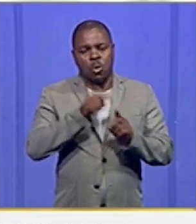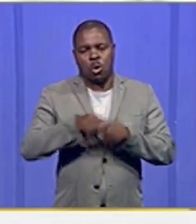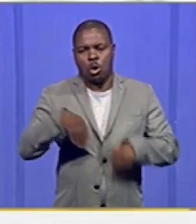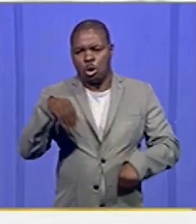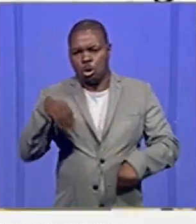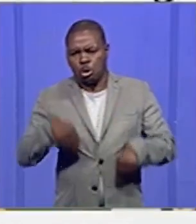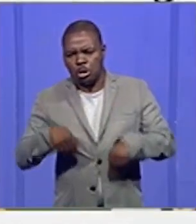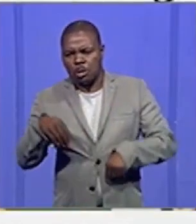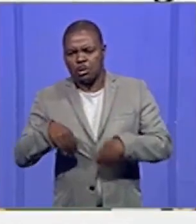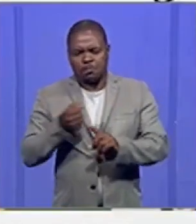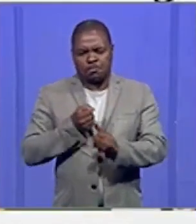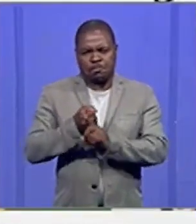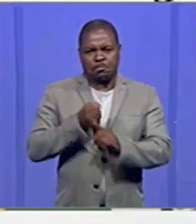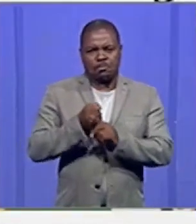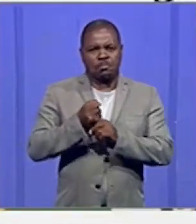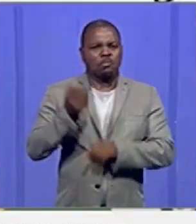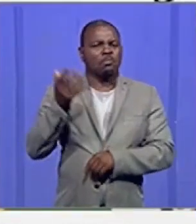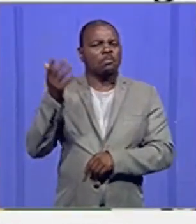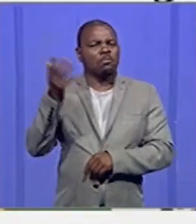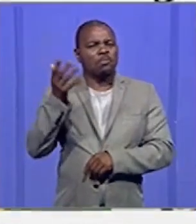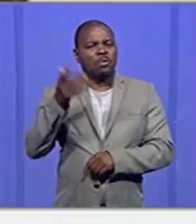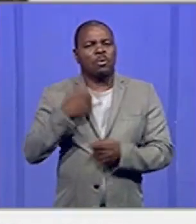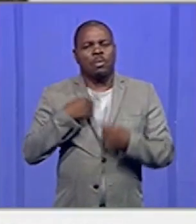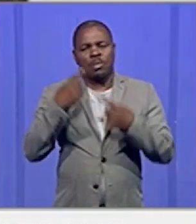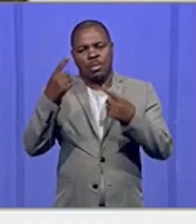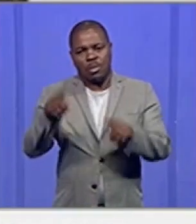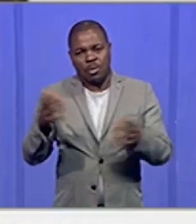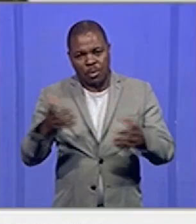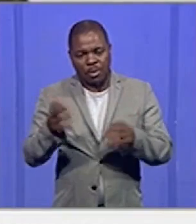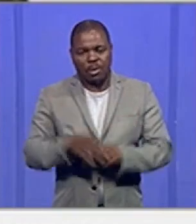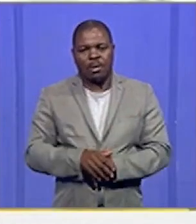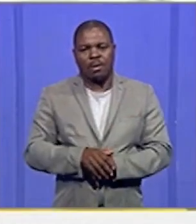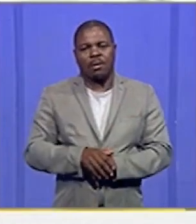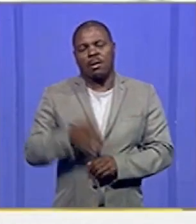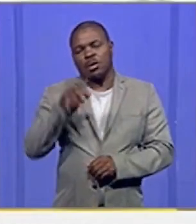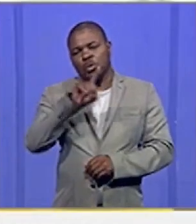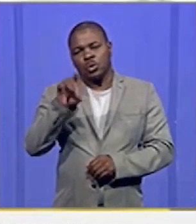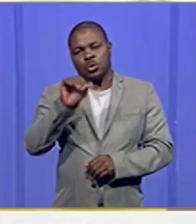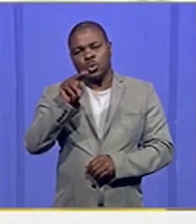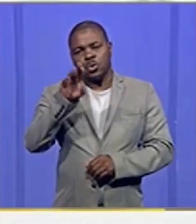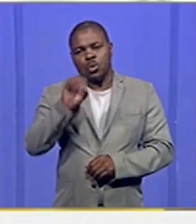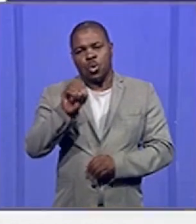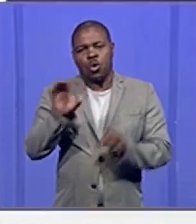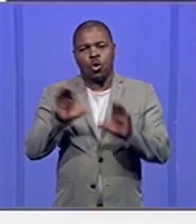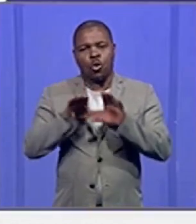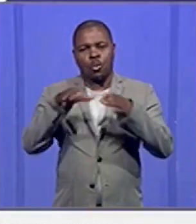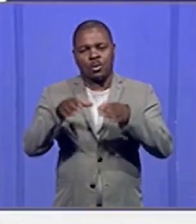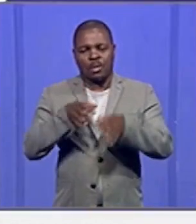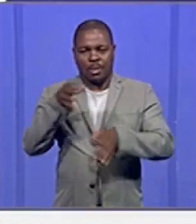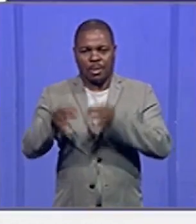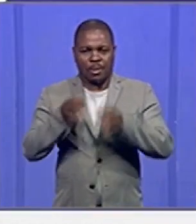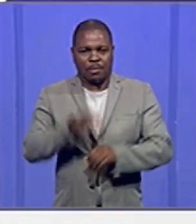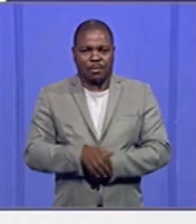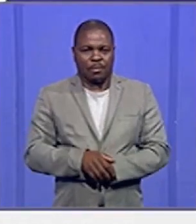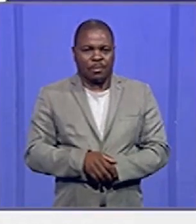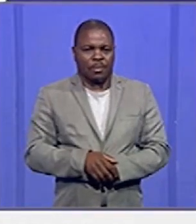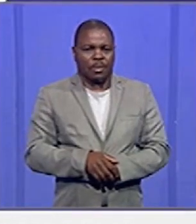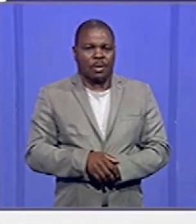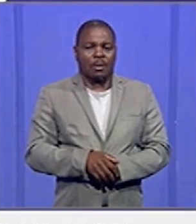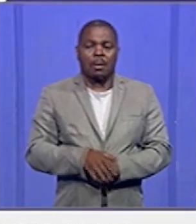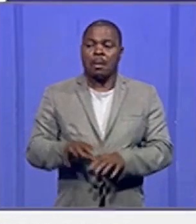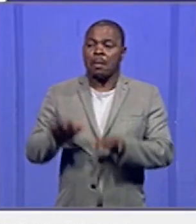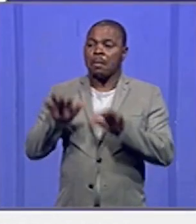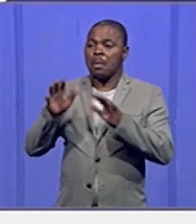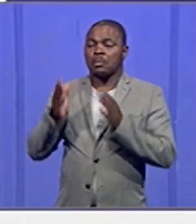ha teka bopaki commissioning e fuputsang tshusumetso e bolotsana diqetong tsa mmuso. Batho ba fumantshwa ditshebeletso